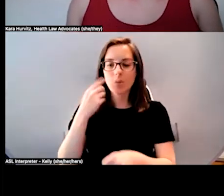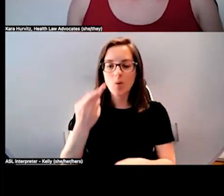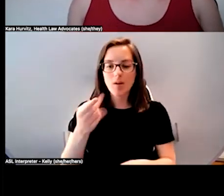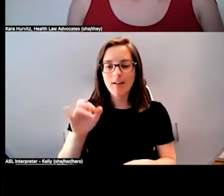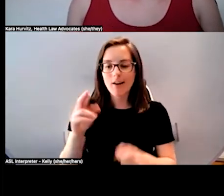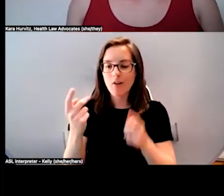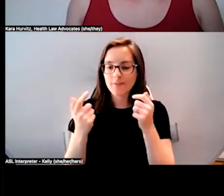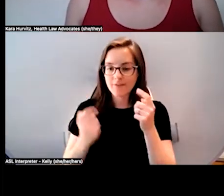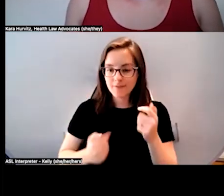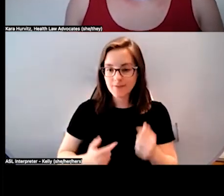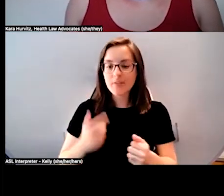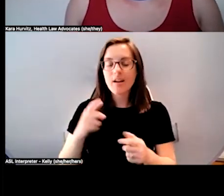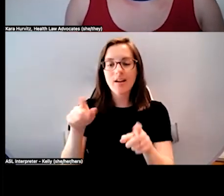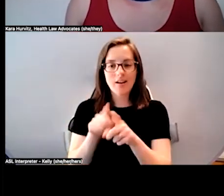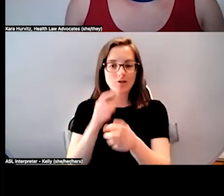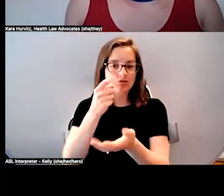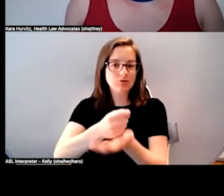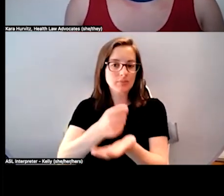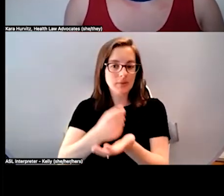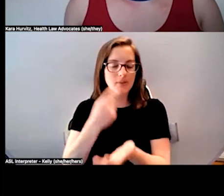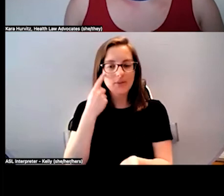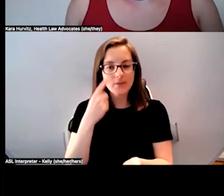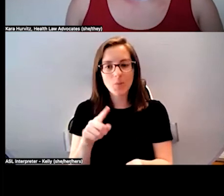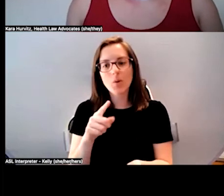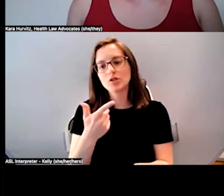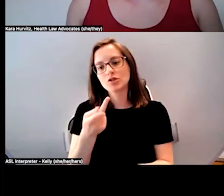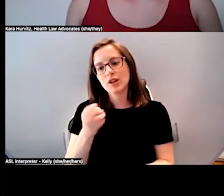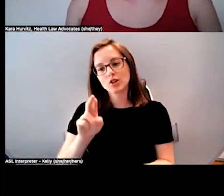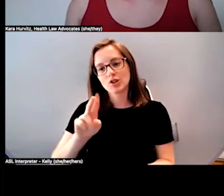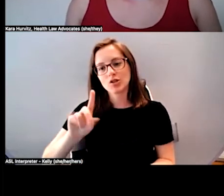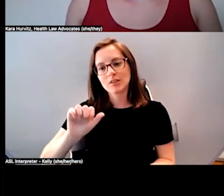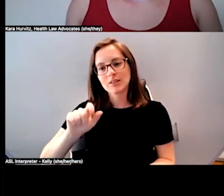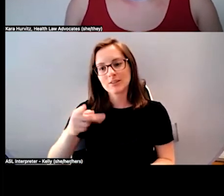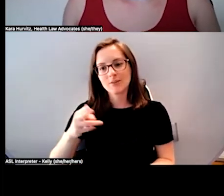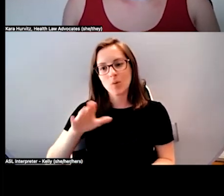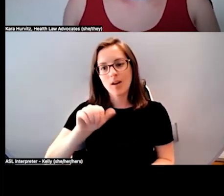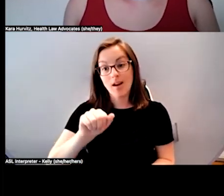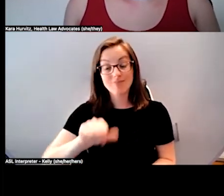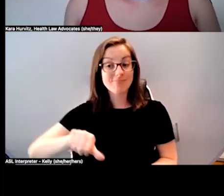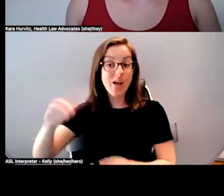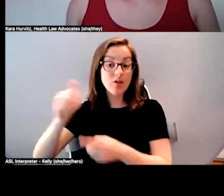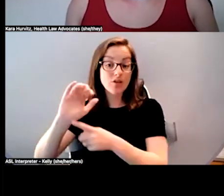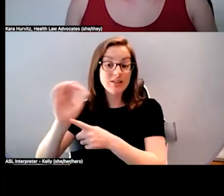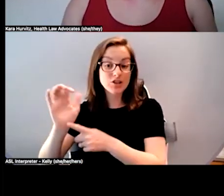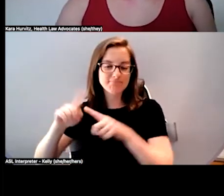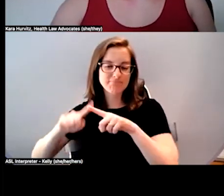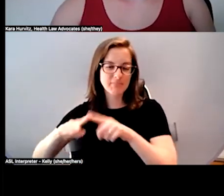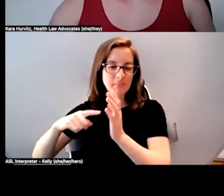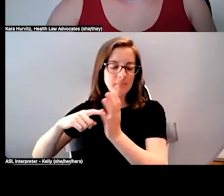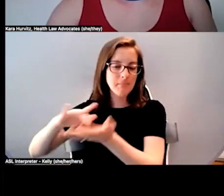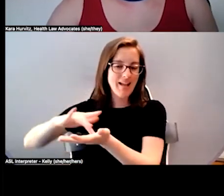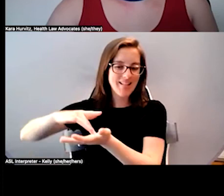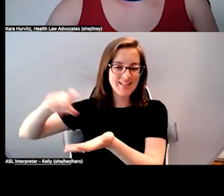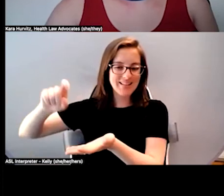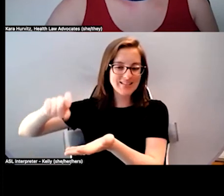It's subject to a medical necessity determination for other conditions on a case-by-case basis. And this goes back to what I was